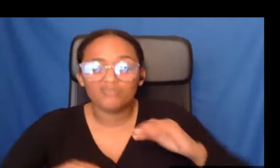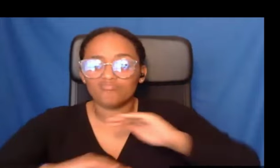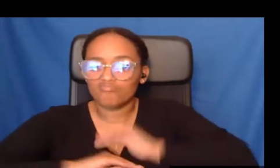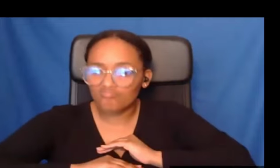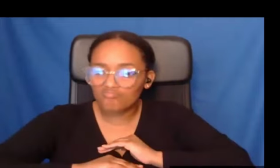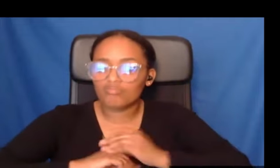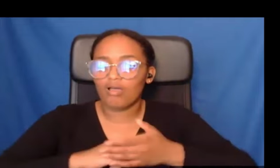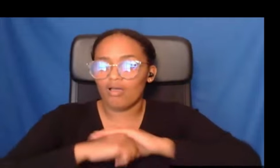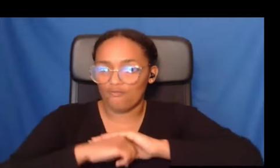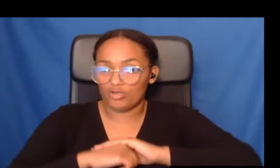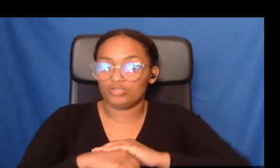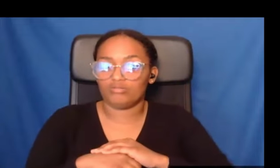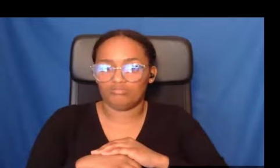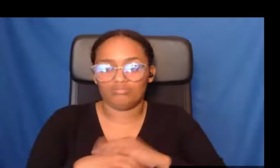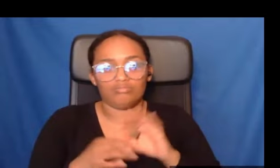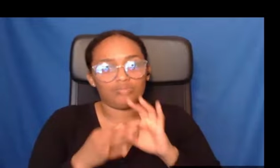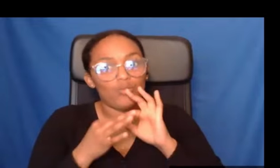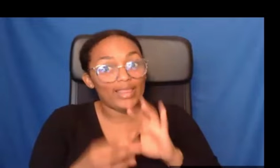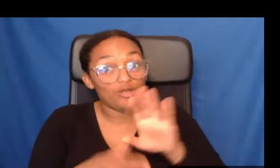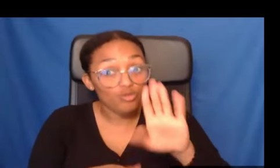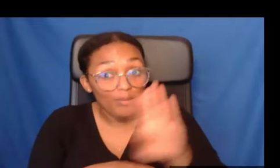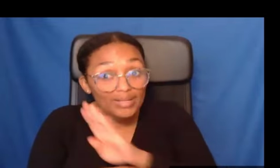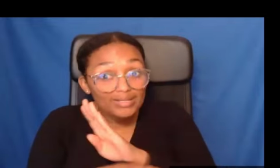is intellectual properties.